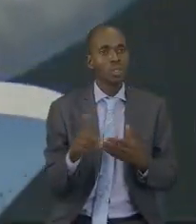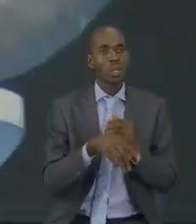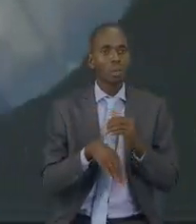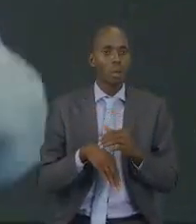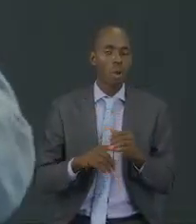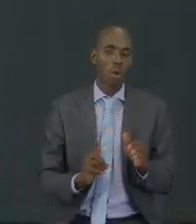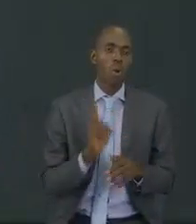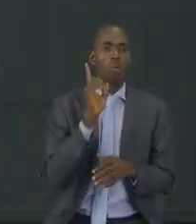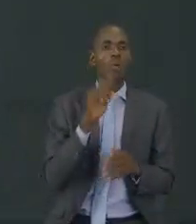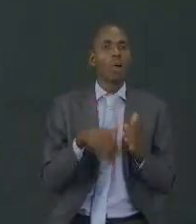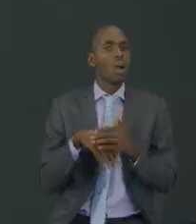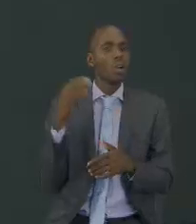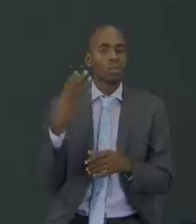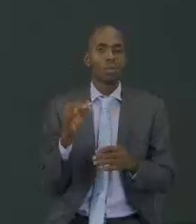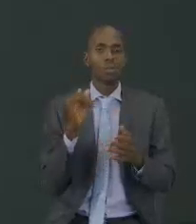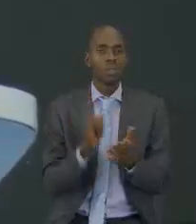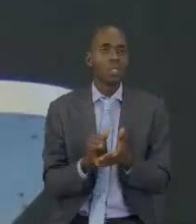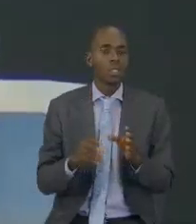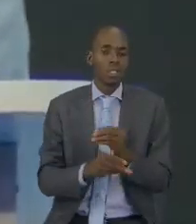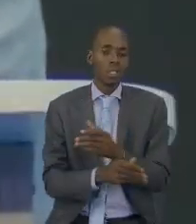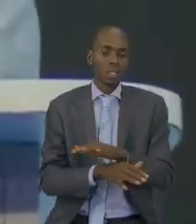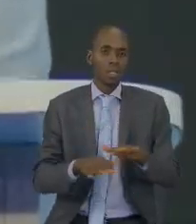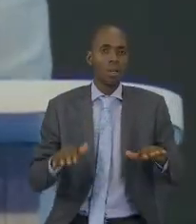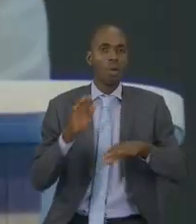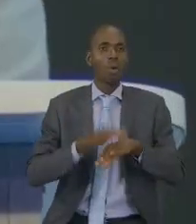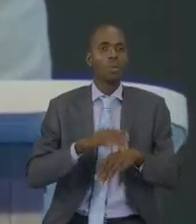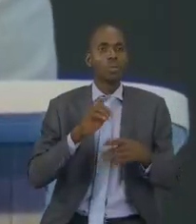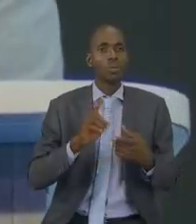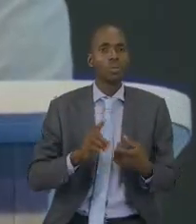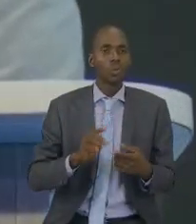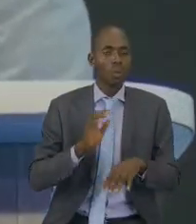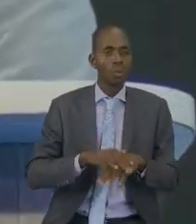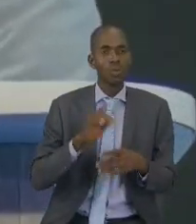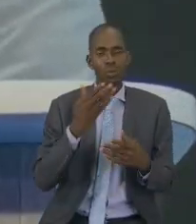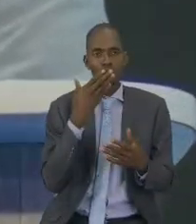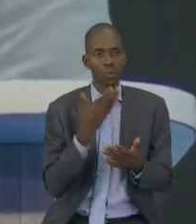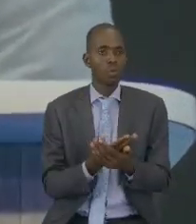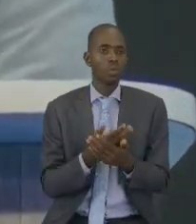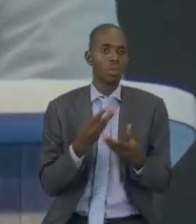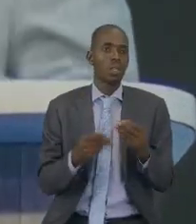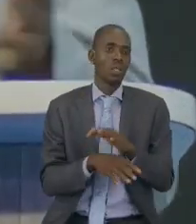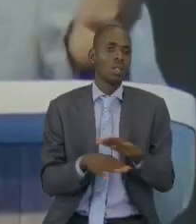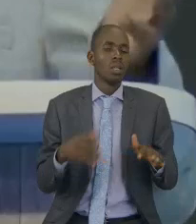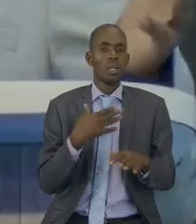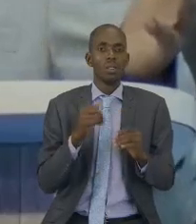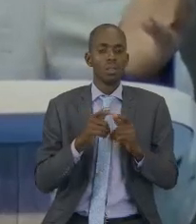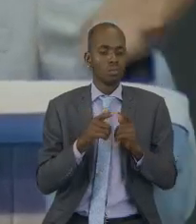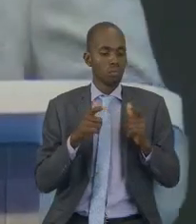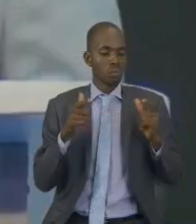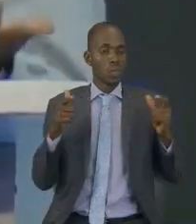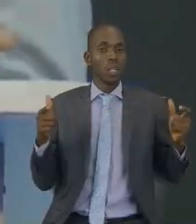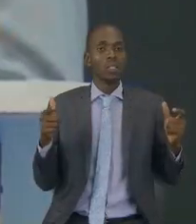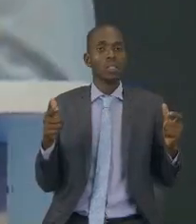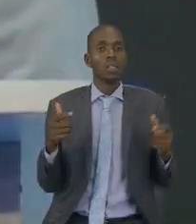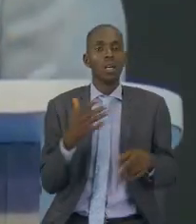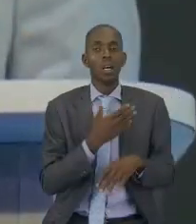up out of the land unto a good land and a large, unto